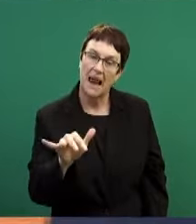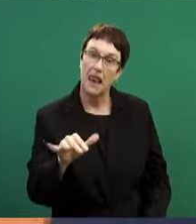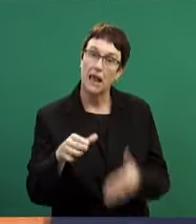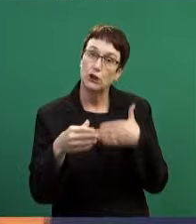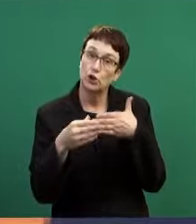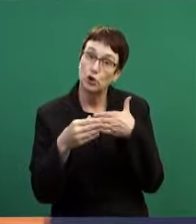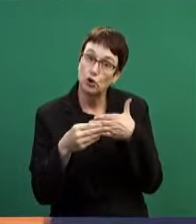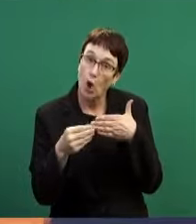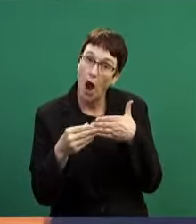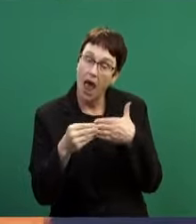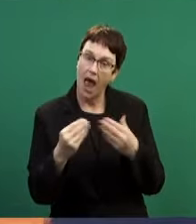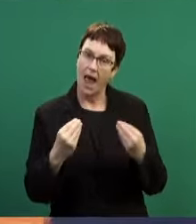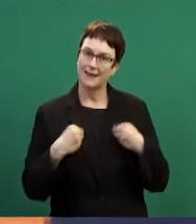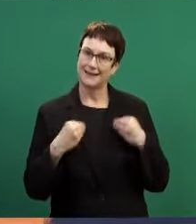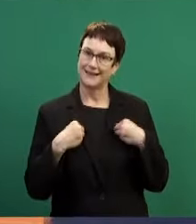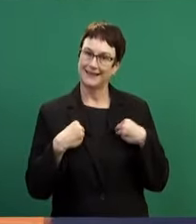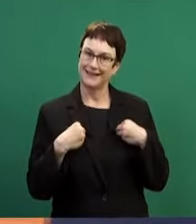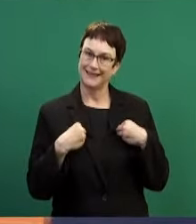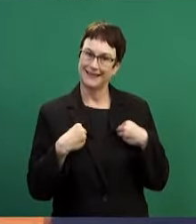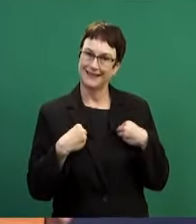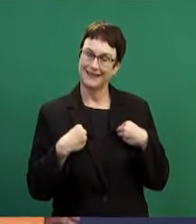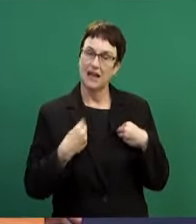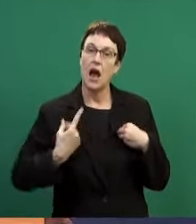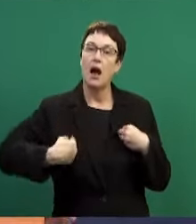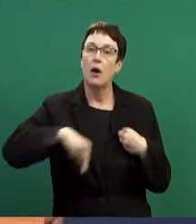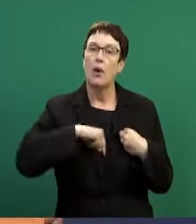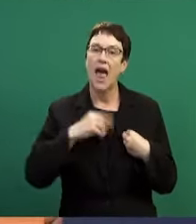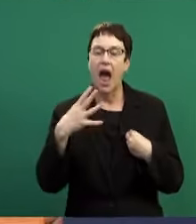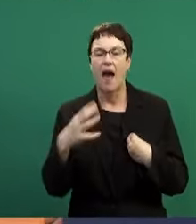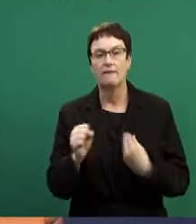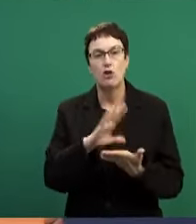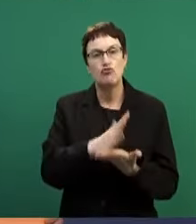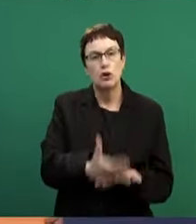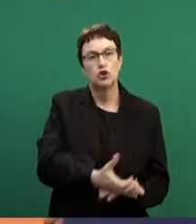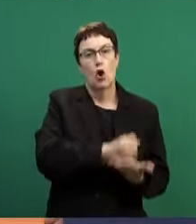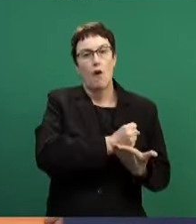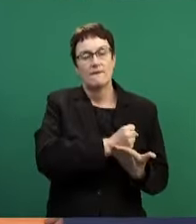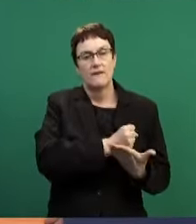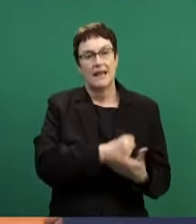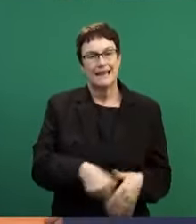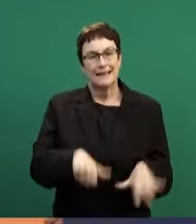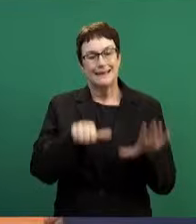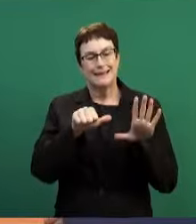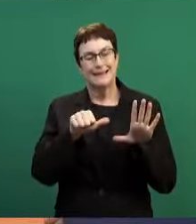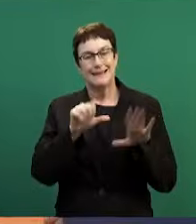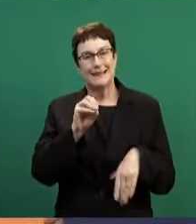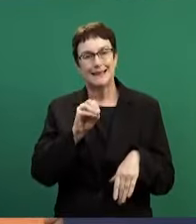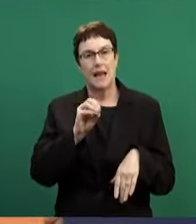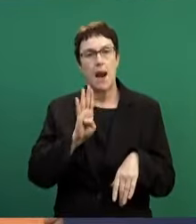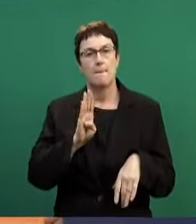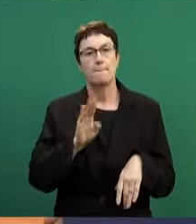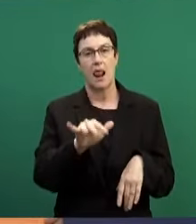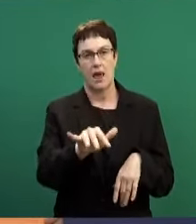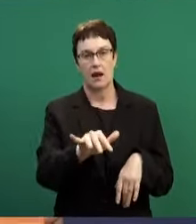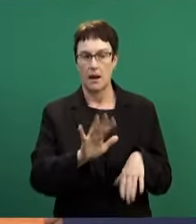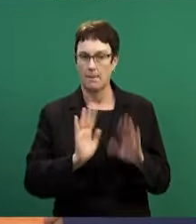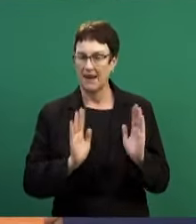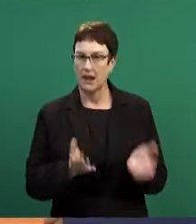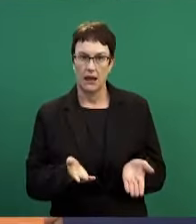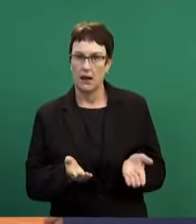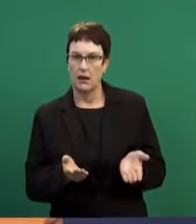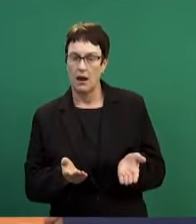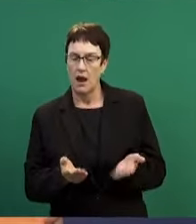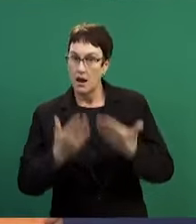Our reserves are circa $60 billion. That means you have sold $25 billion of reserves and you are